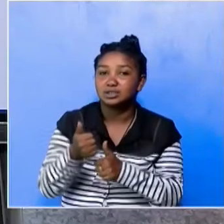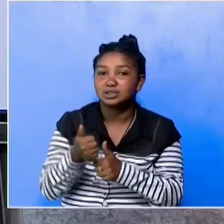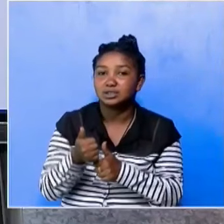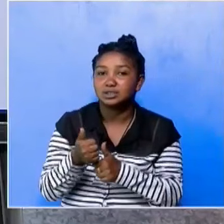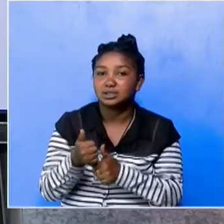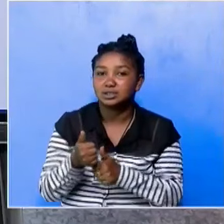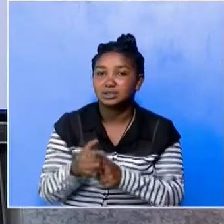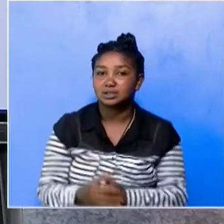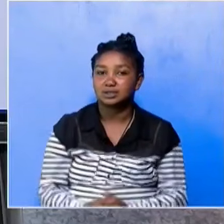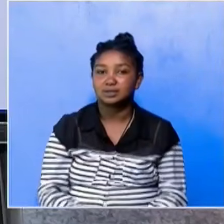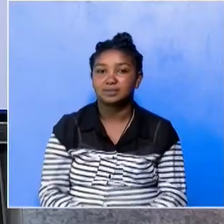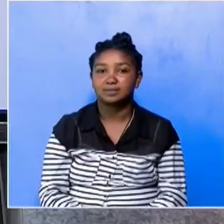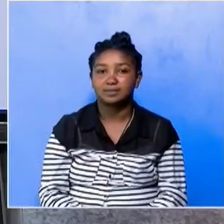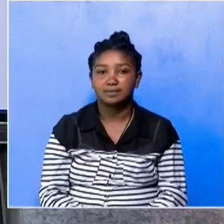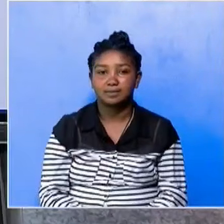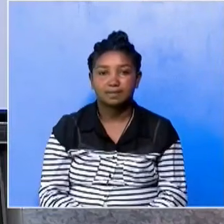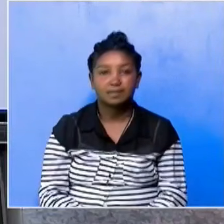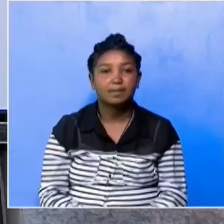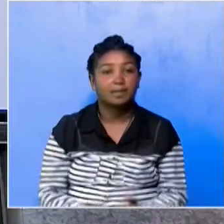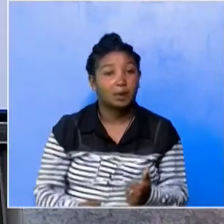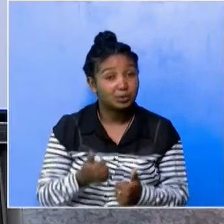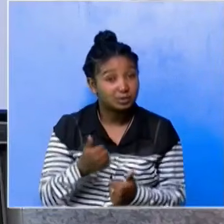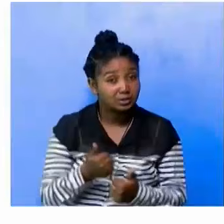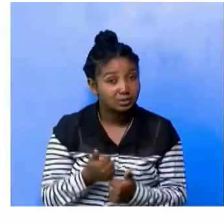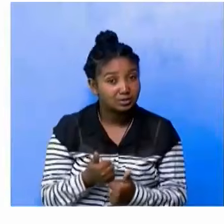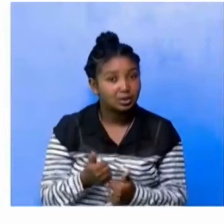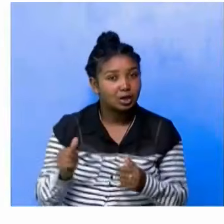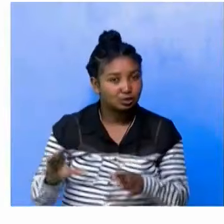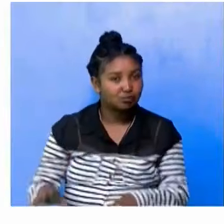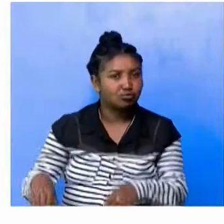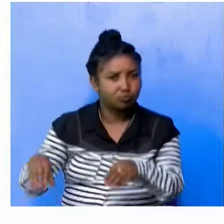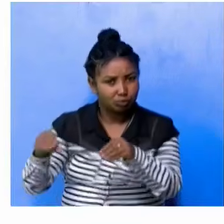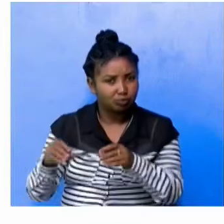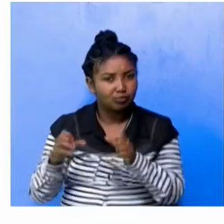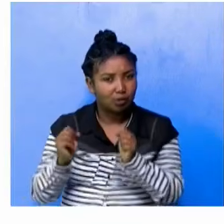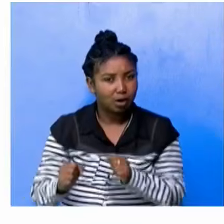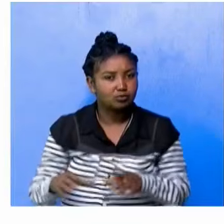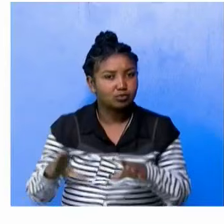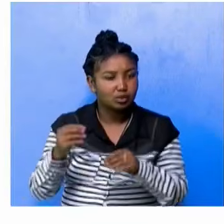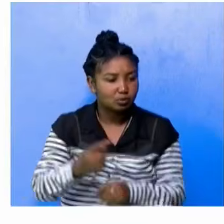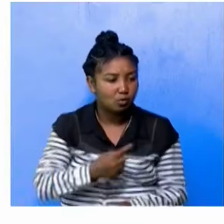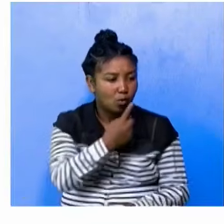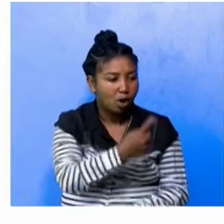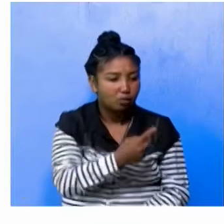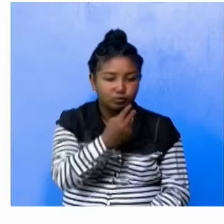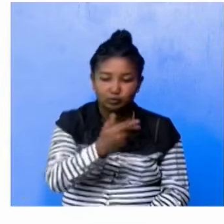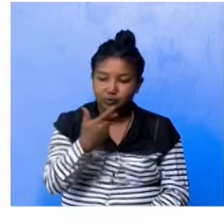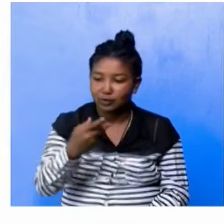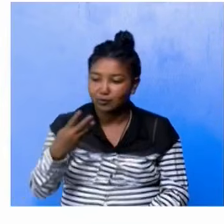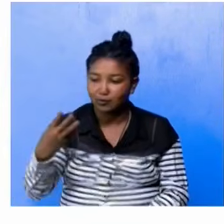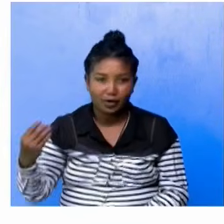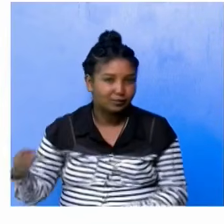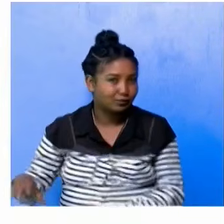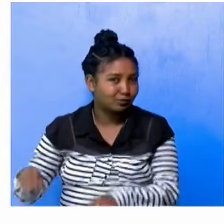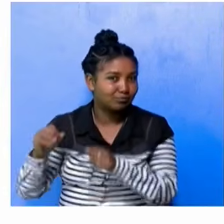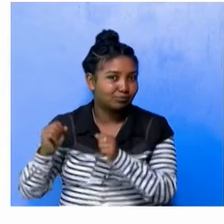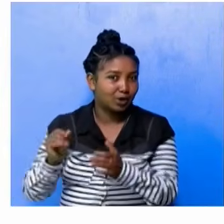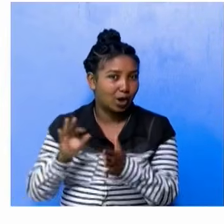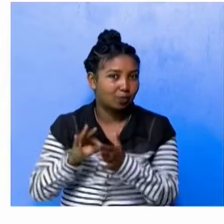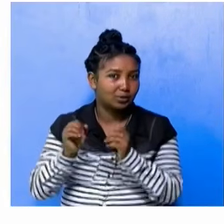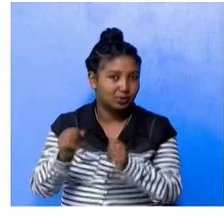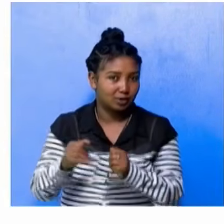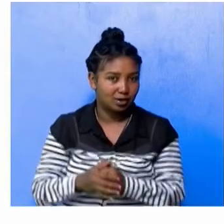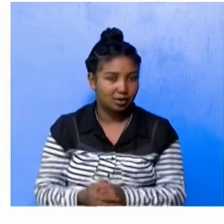student? A student is countable. So we have to say here, a student.